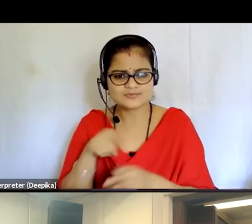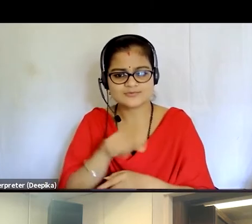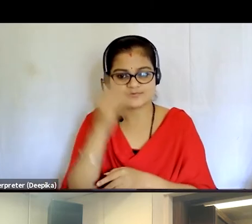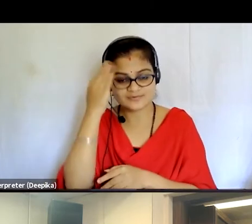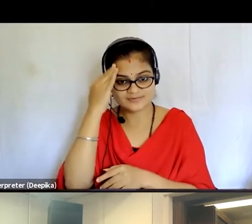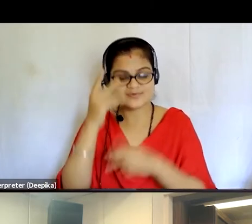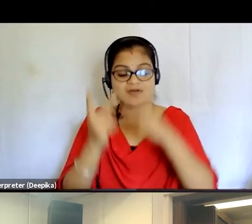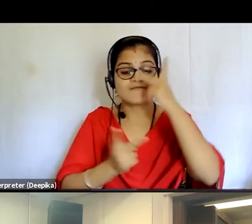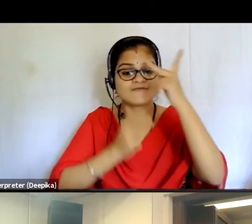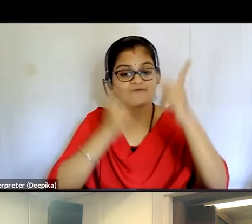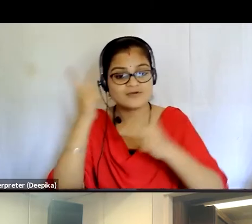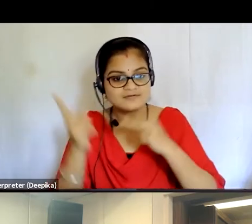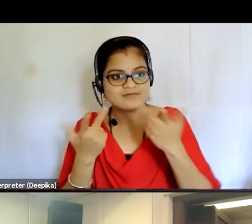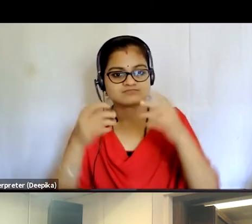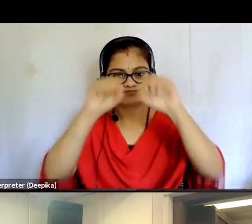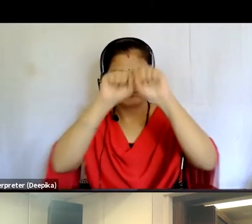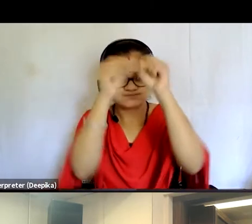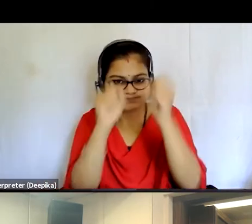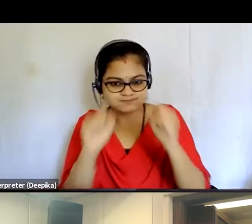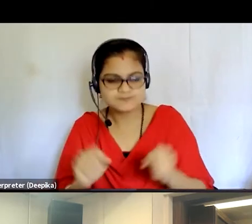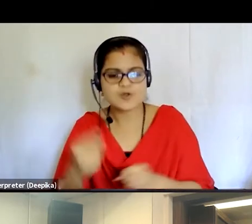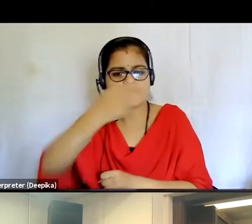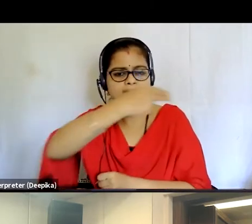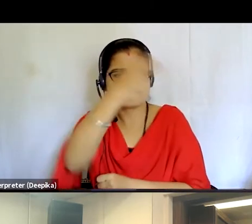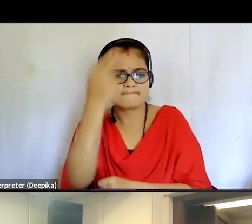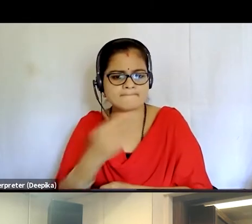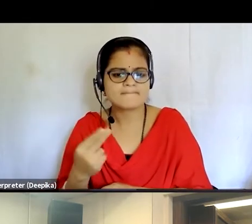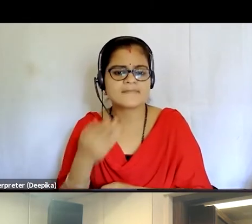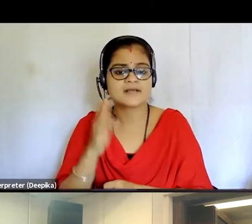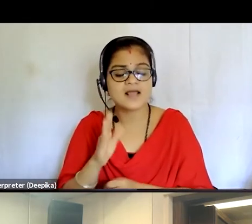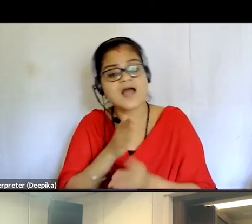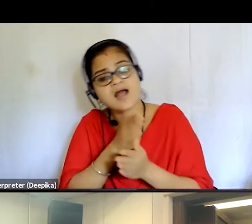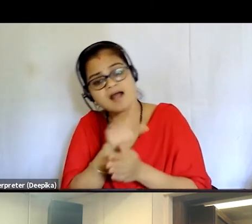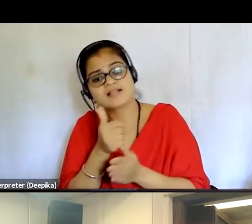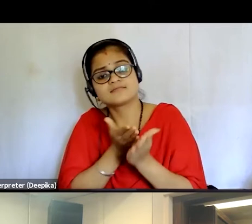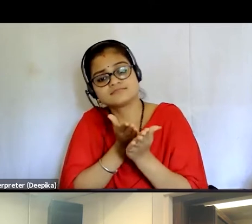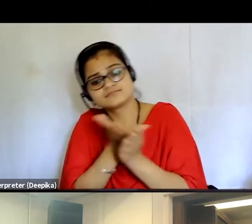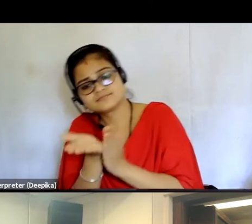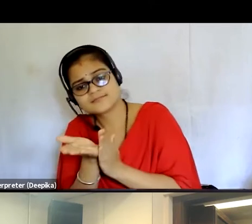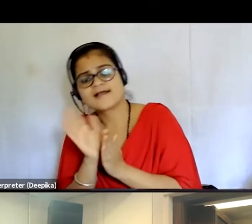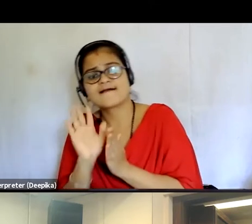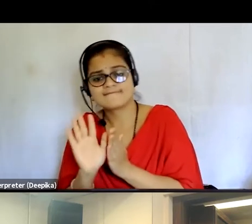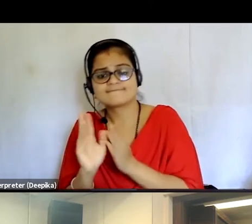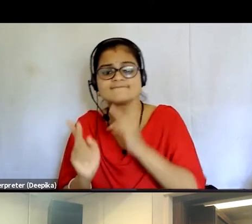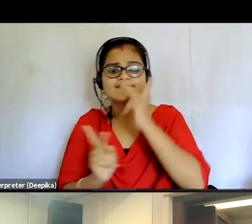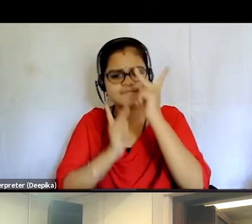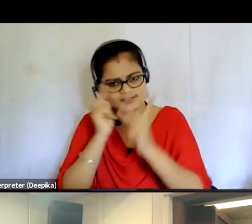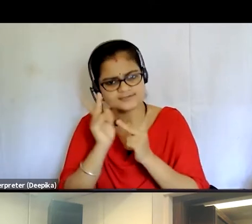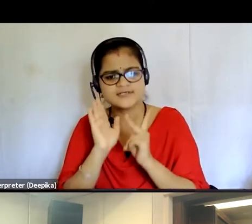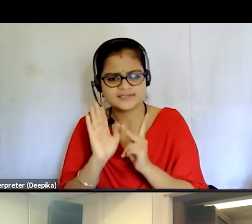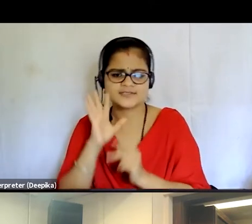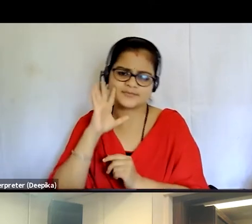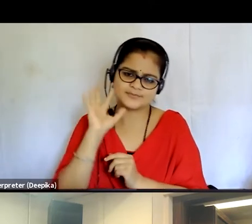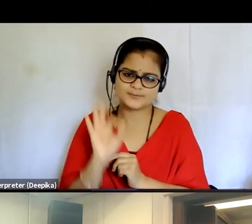visual arts or sculpture or paintings, but then there's another dimension, and there is obviously the visual element, which is